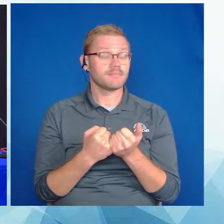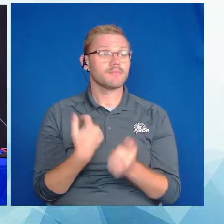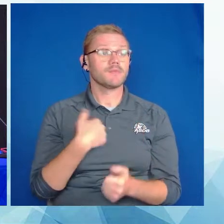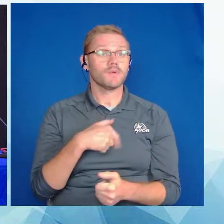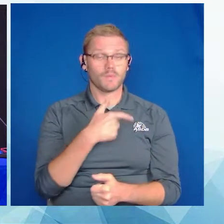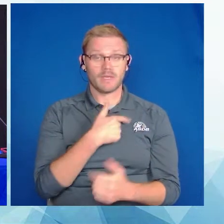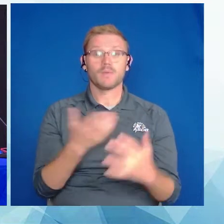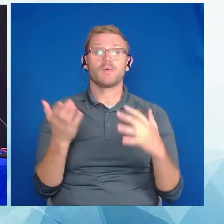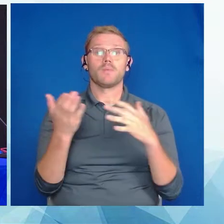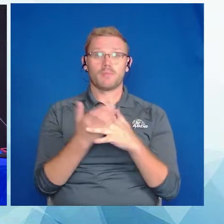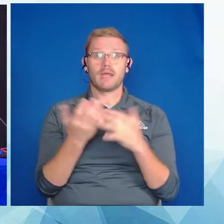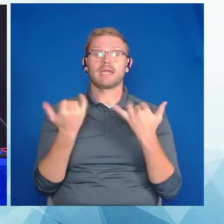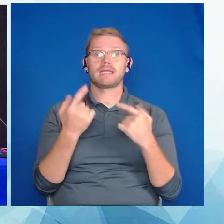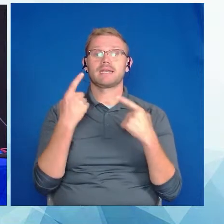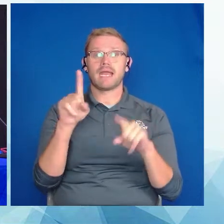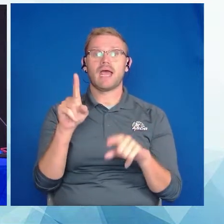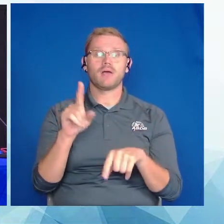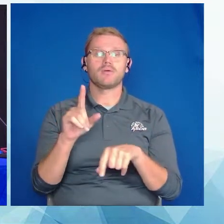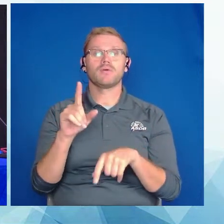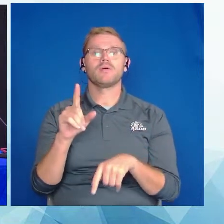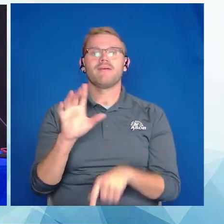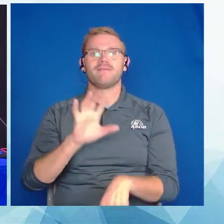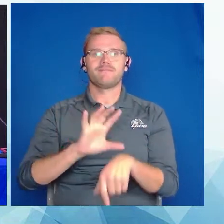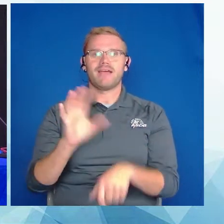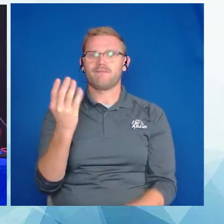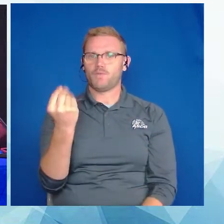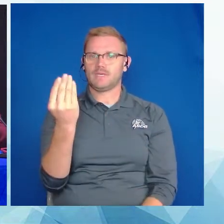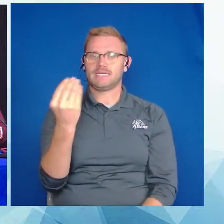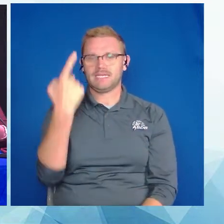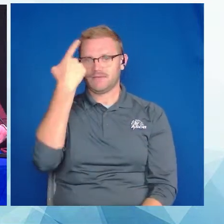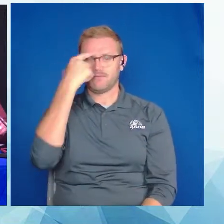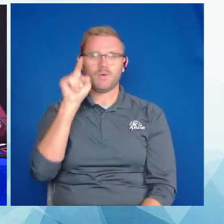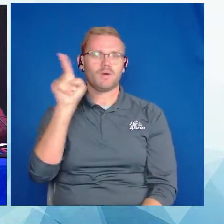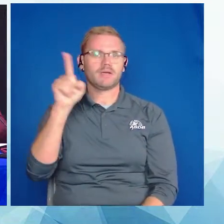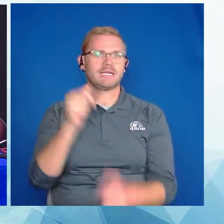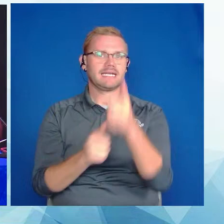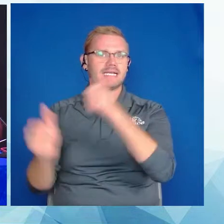adjourn to executive session at 5:14 p.m.